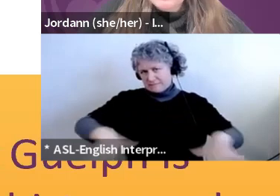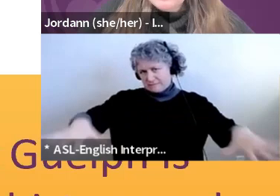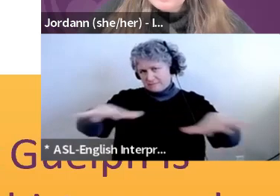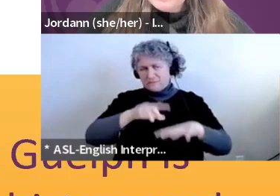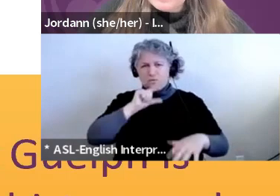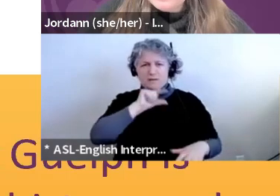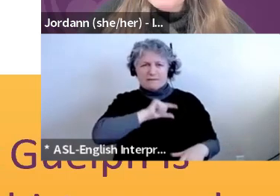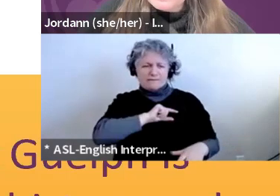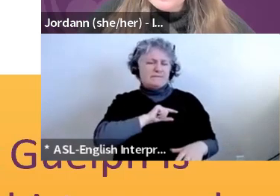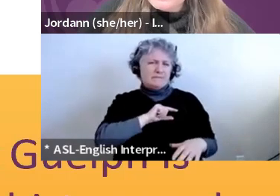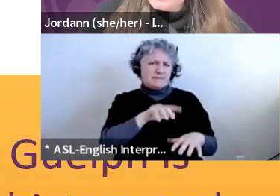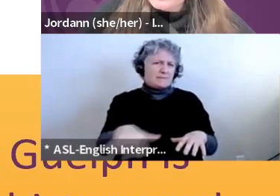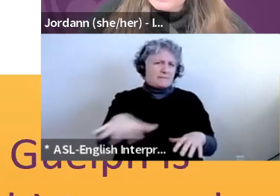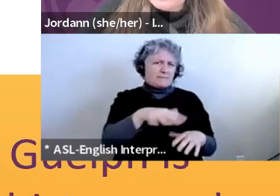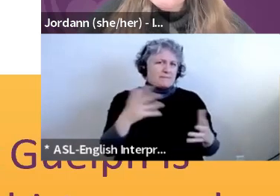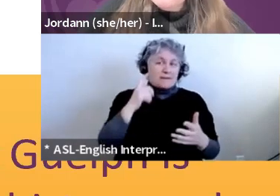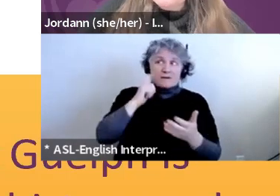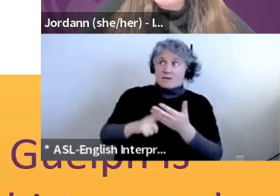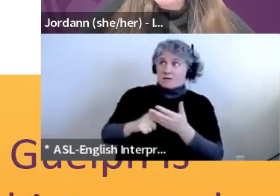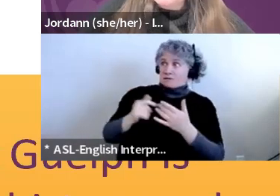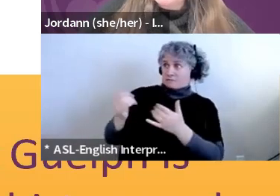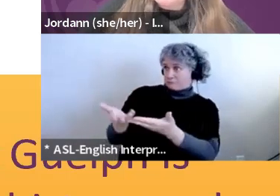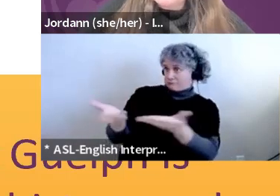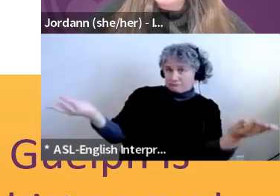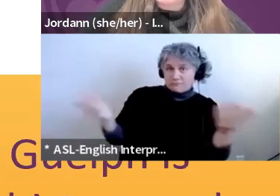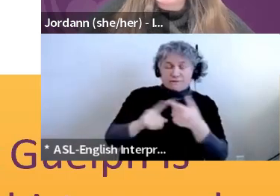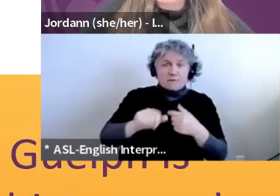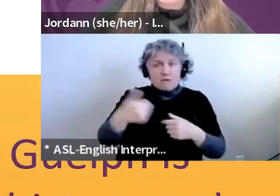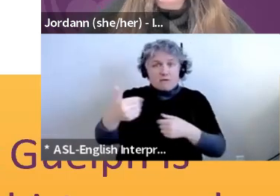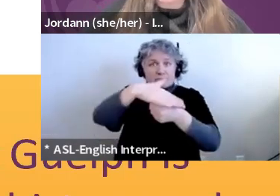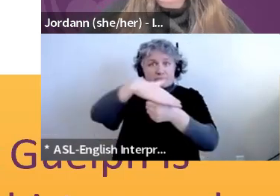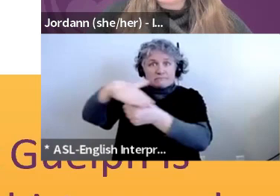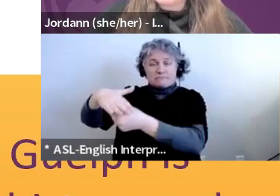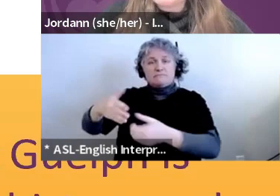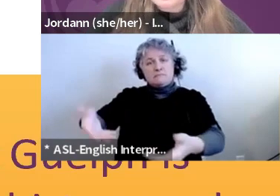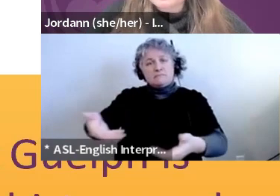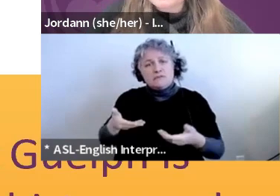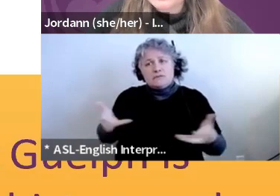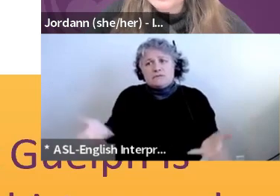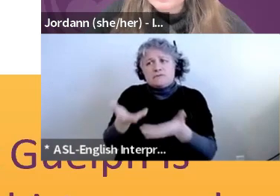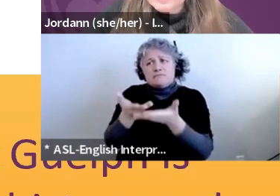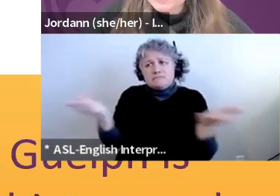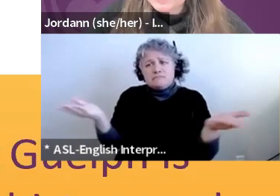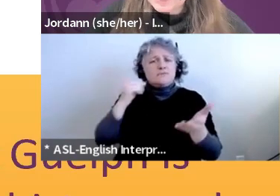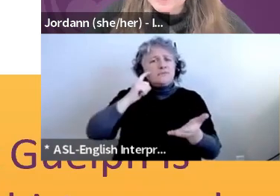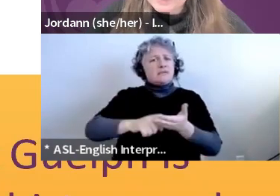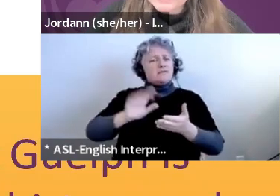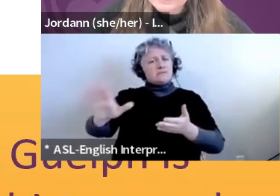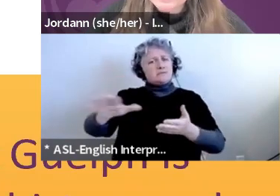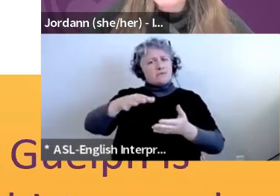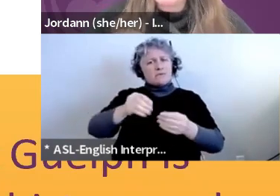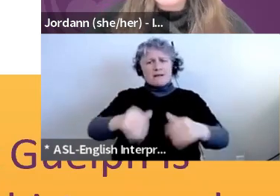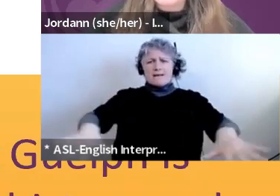on. We acknowledge that many others here today might be on different territory, so we invite and encourage you to give recognition to the land you